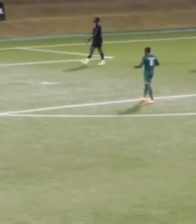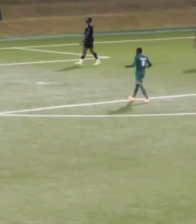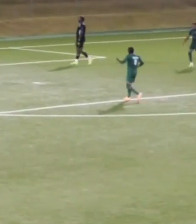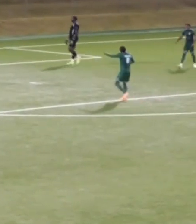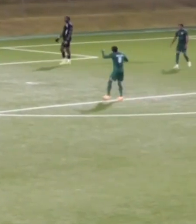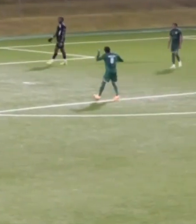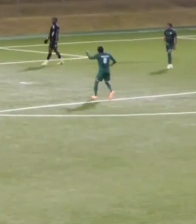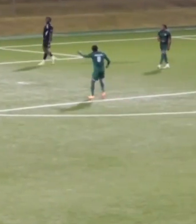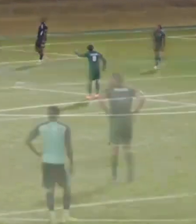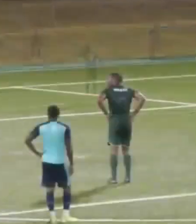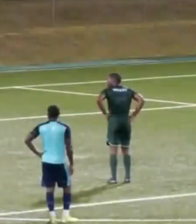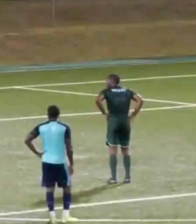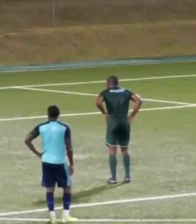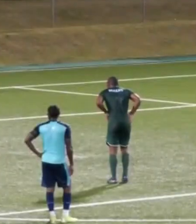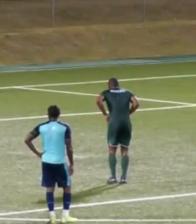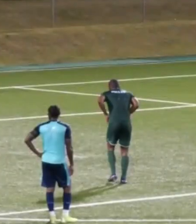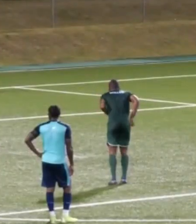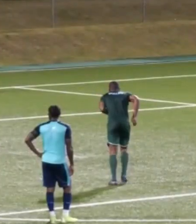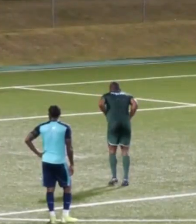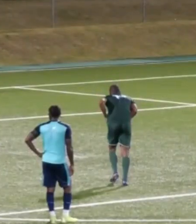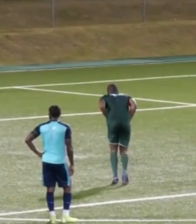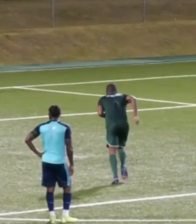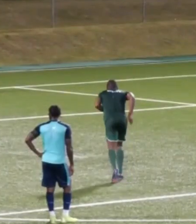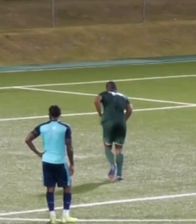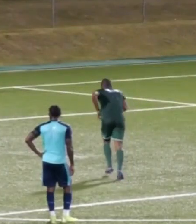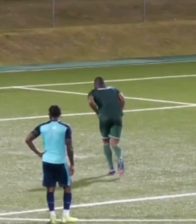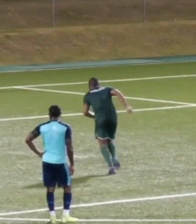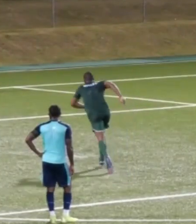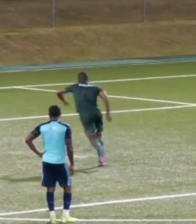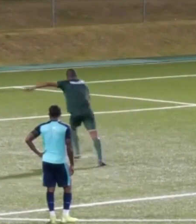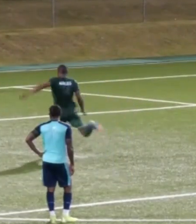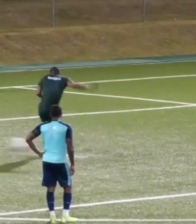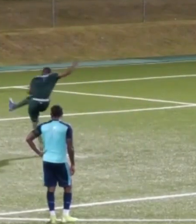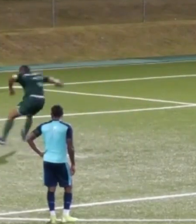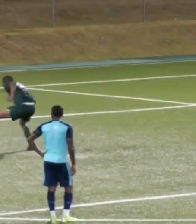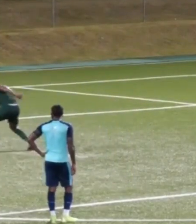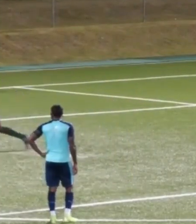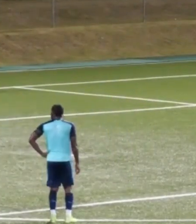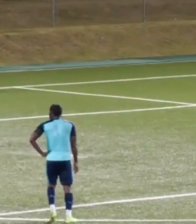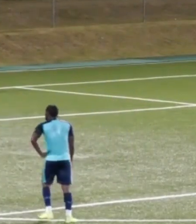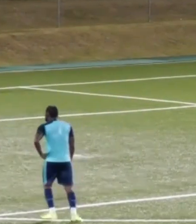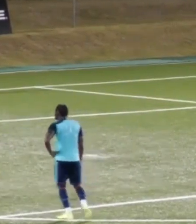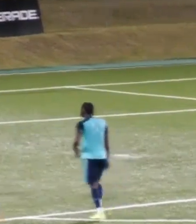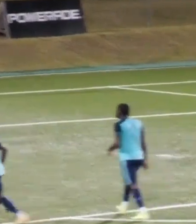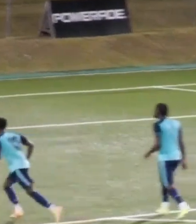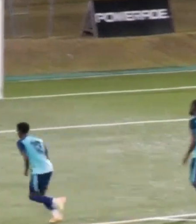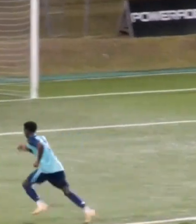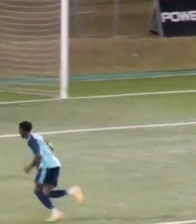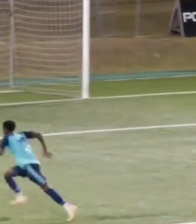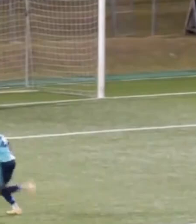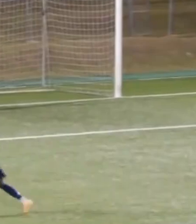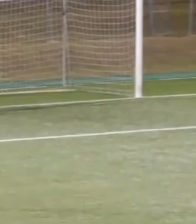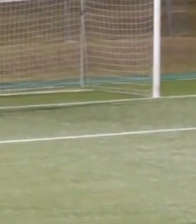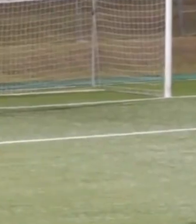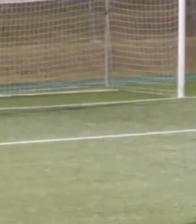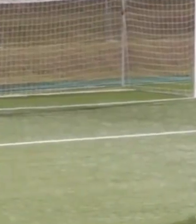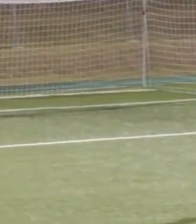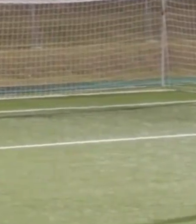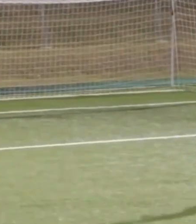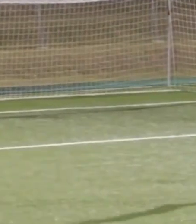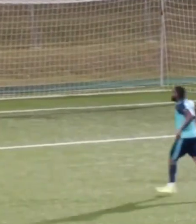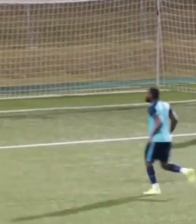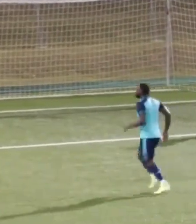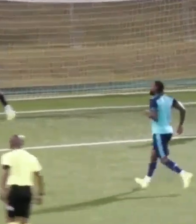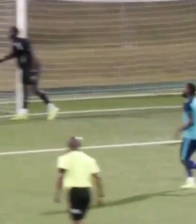range. 4-1. The game could have ended 6-0 after Wales were denied from the penalty spot. But Romario